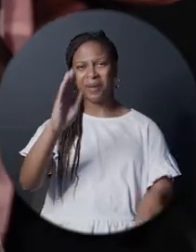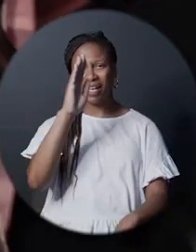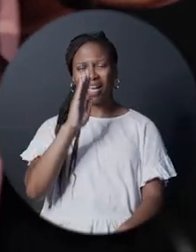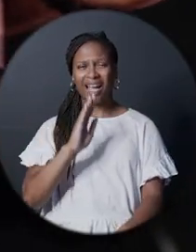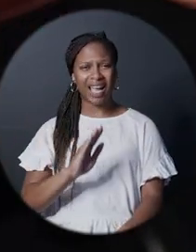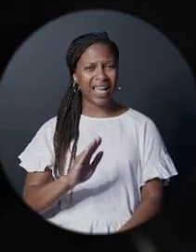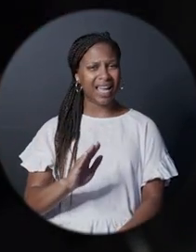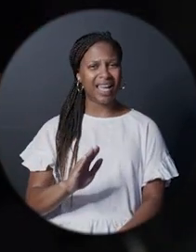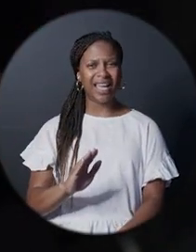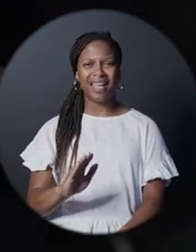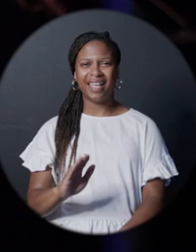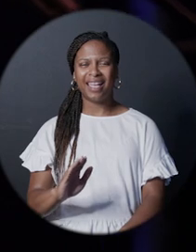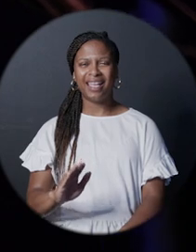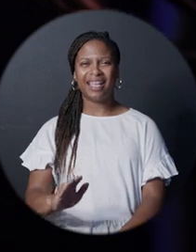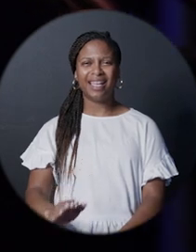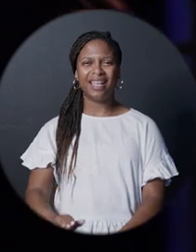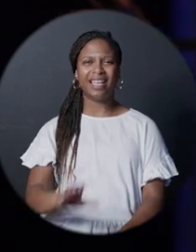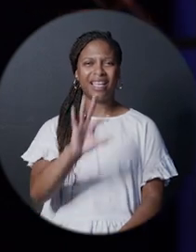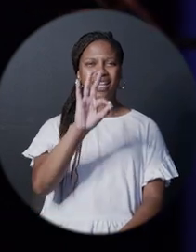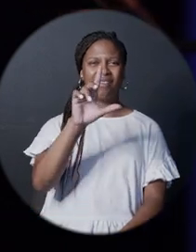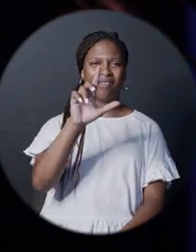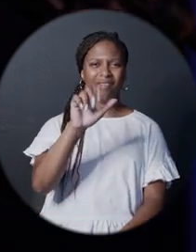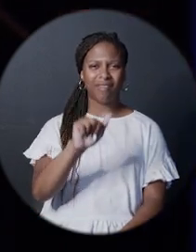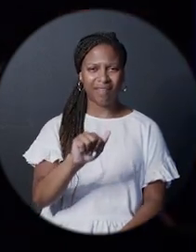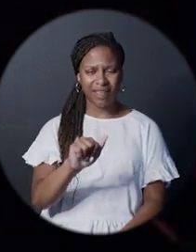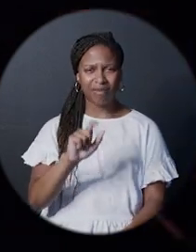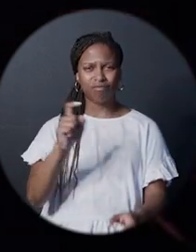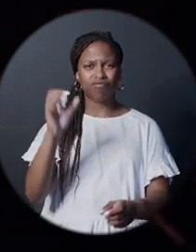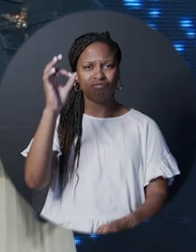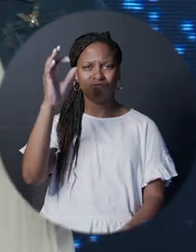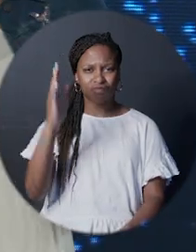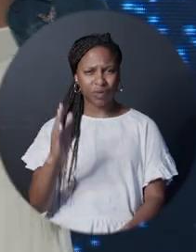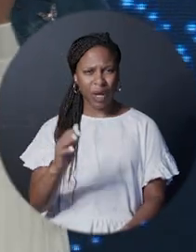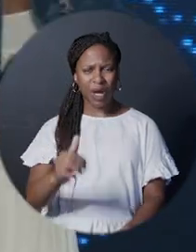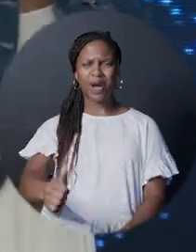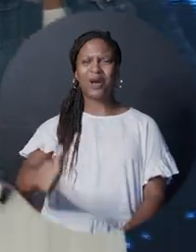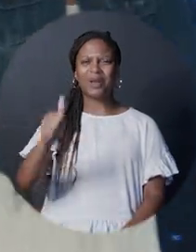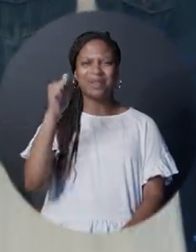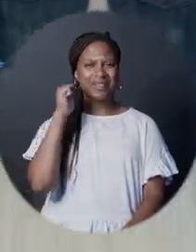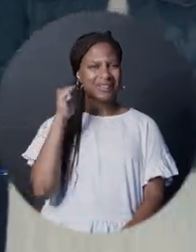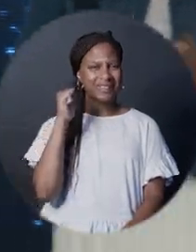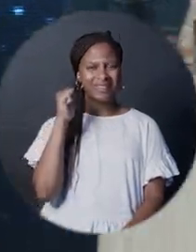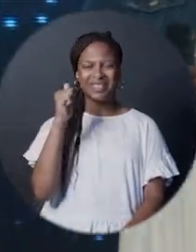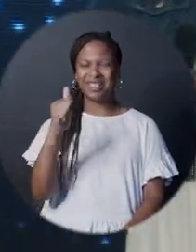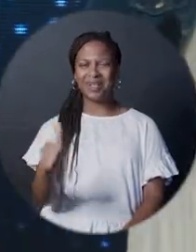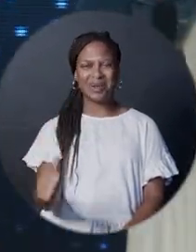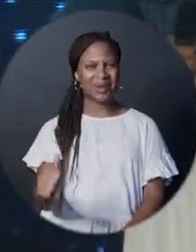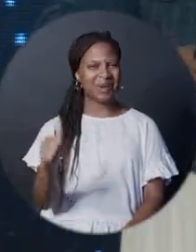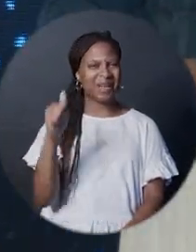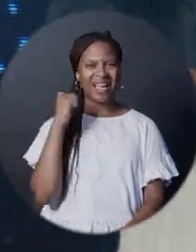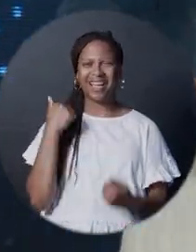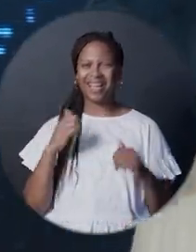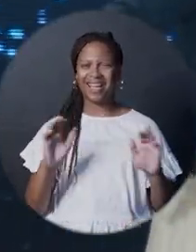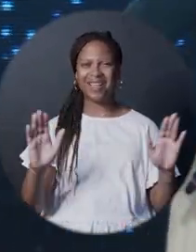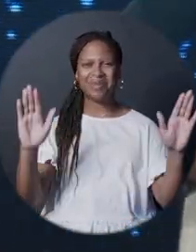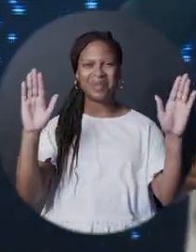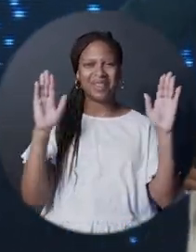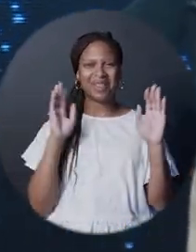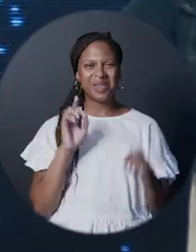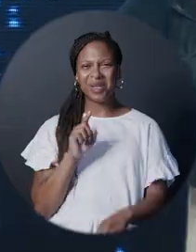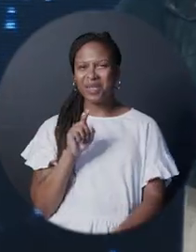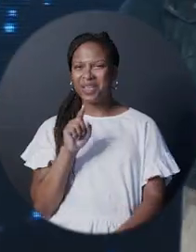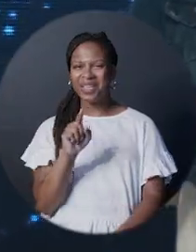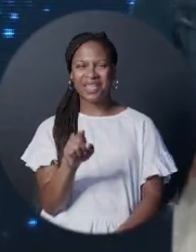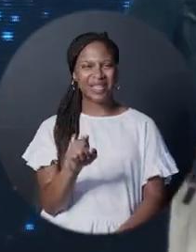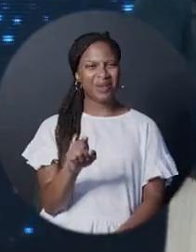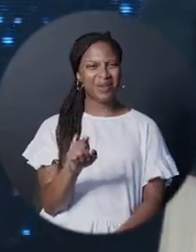Don't give up on God. In Florida, I'm here to give you a testimony. He won't give